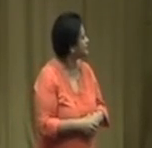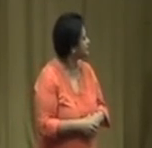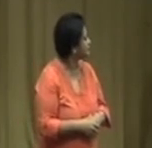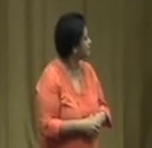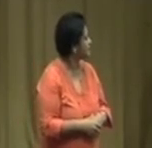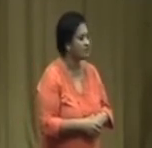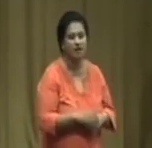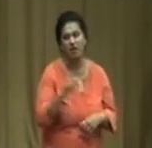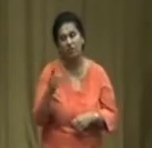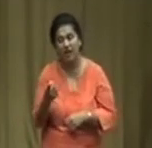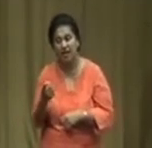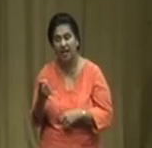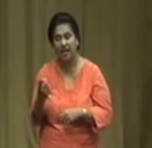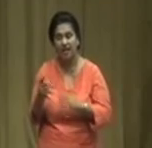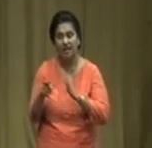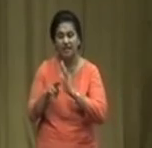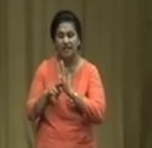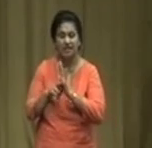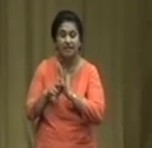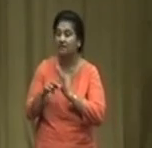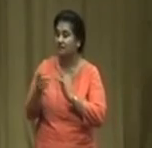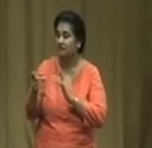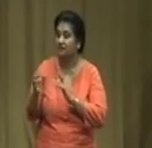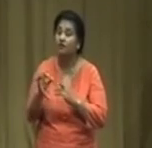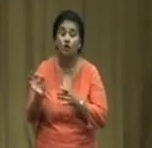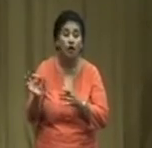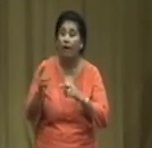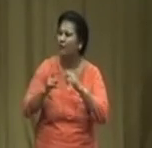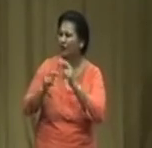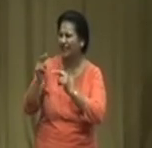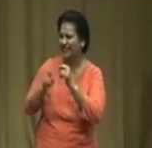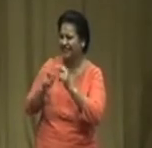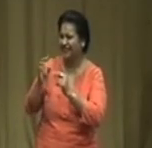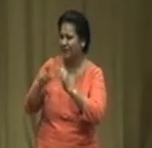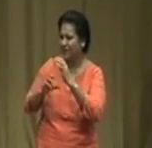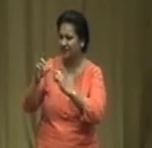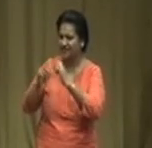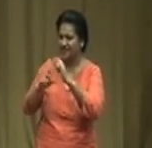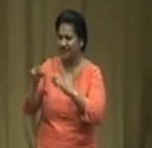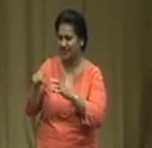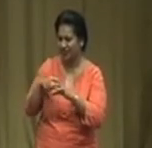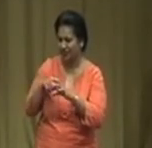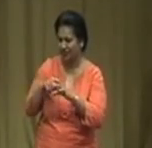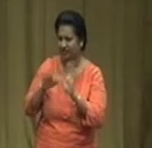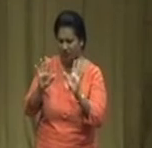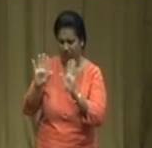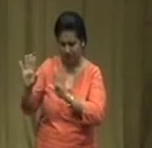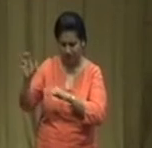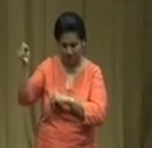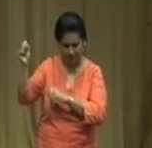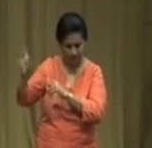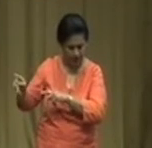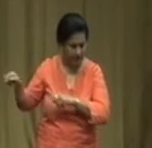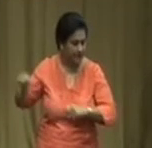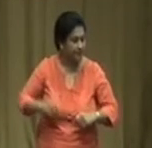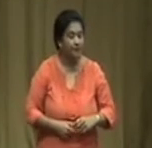The disadvantage, of course, is you won't be building internal capacity around OER development. So let me basically leave that there. I